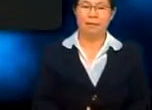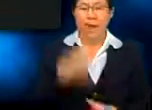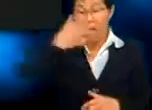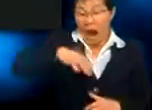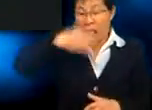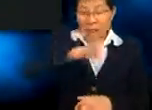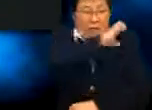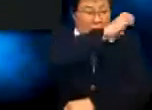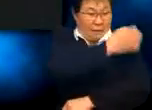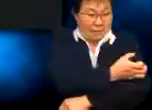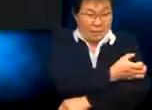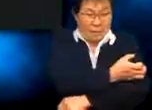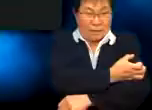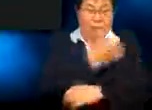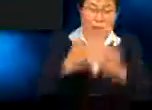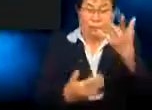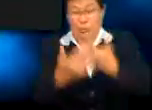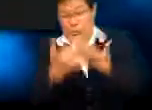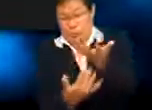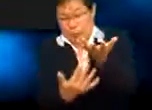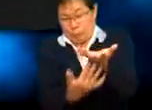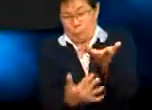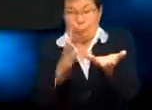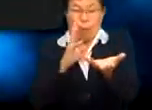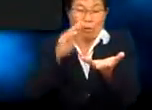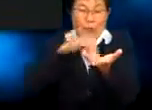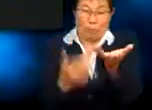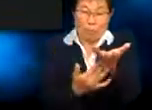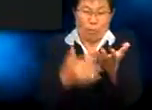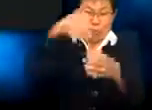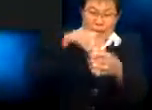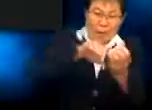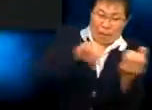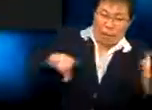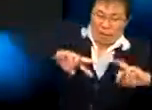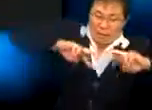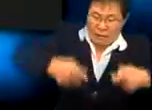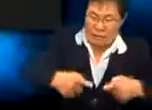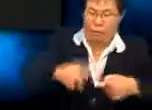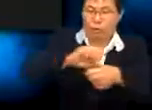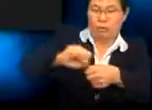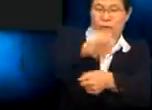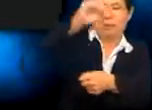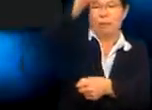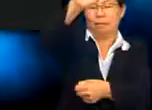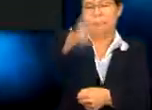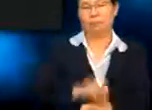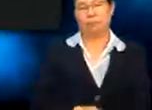The heat energy will heat up the water in the pipes until it turns to steam.